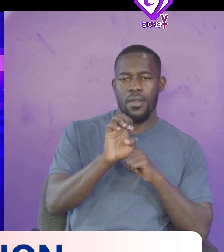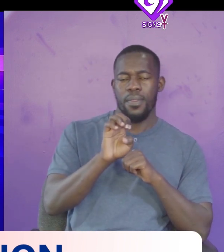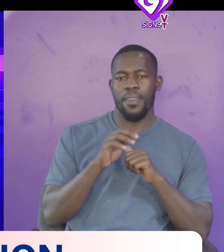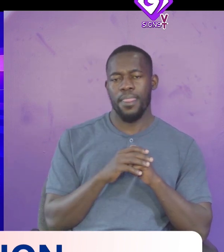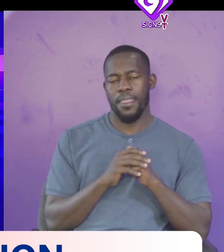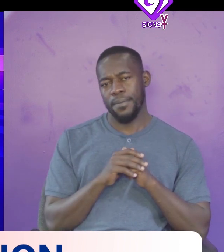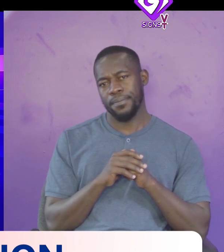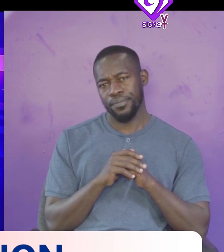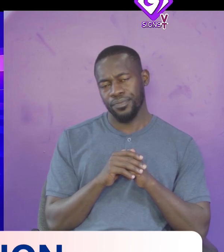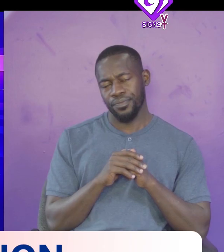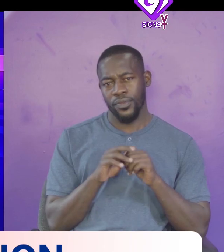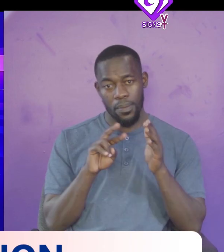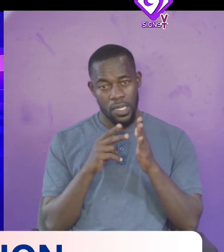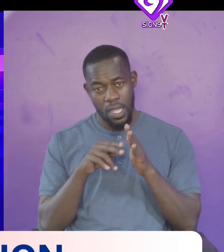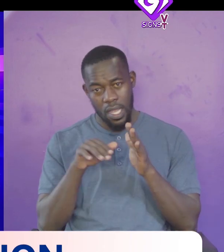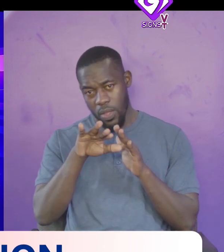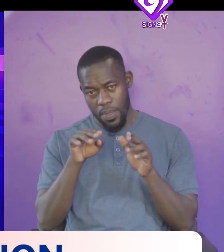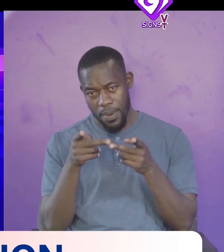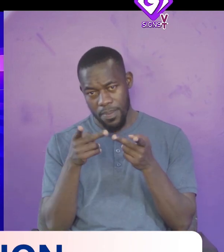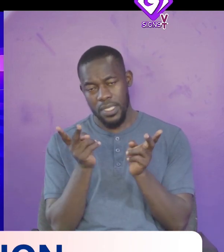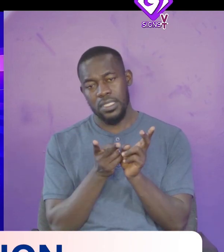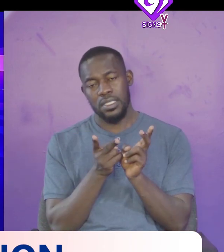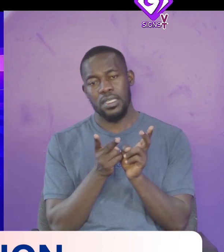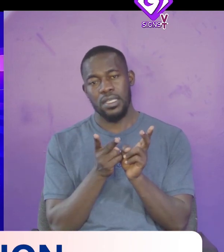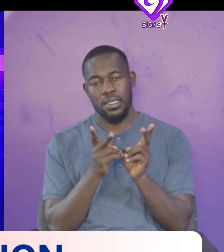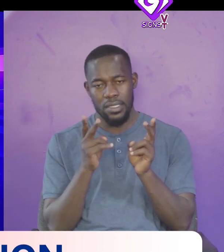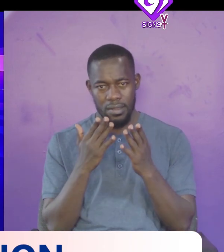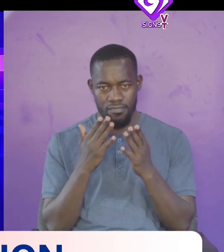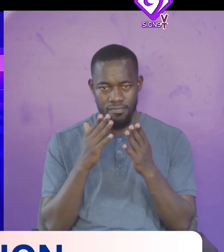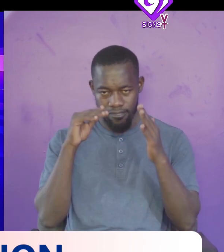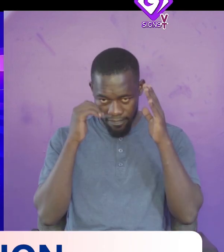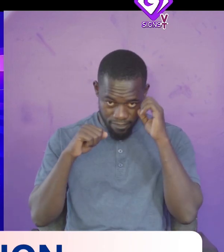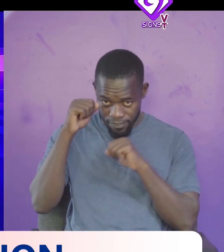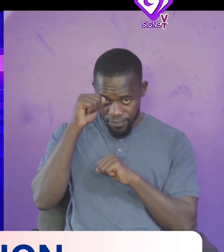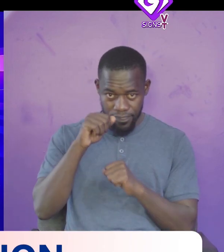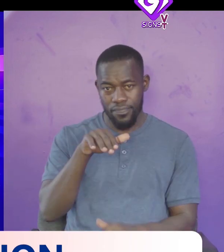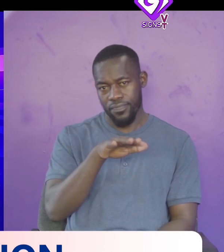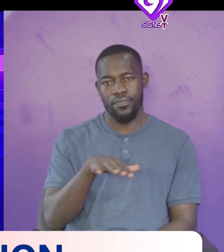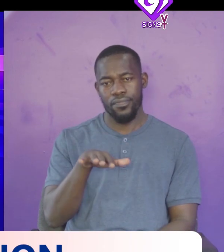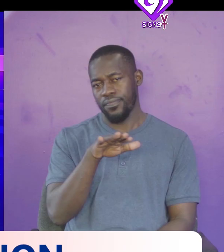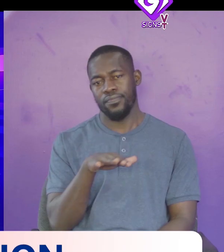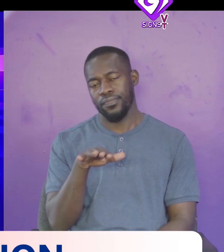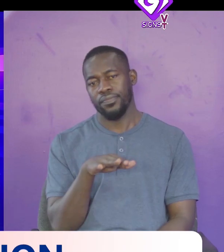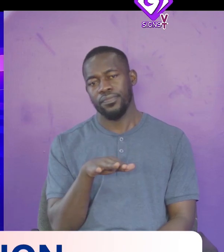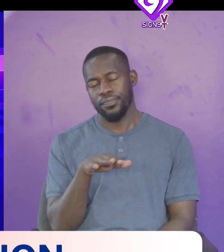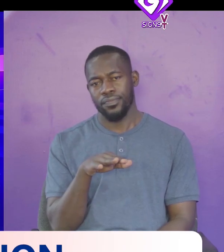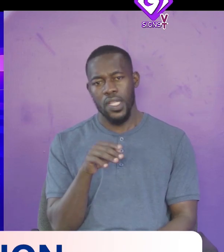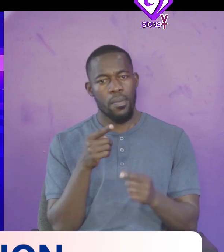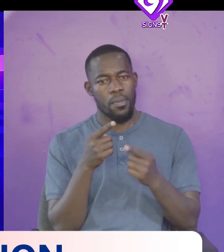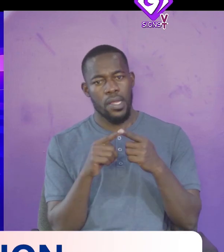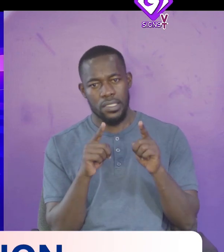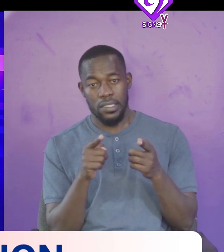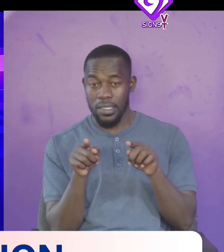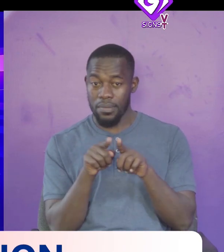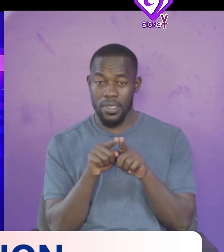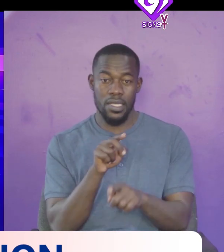So the place that we were in, it is a military facility. And now what happened, we found even Nigerians